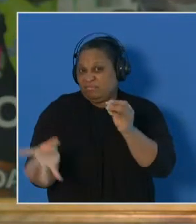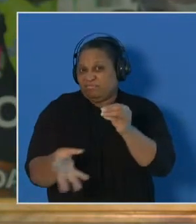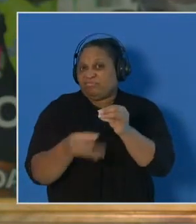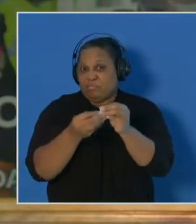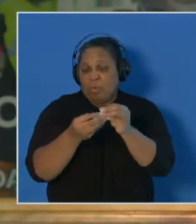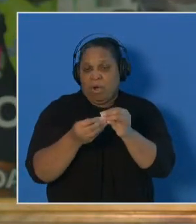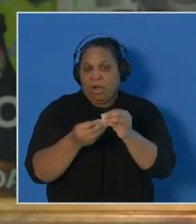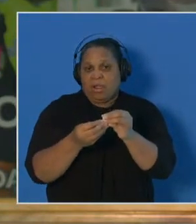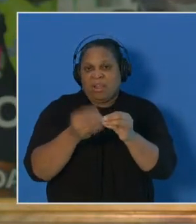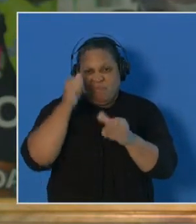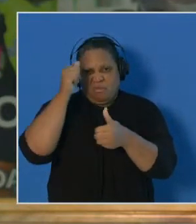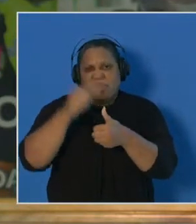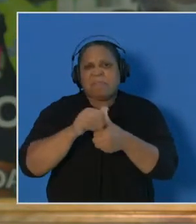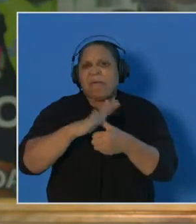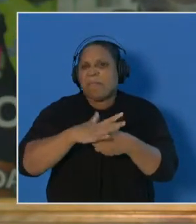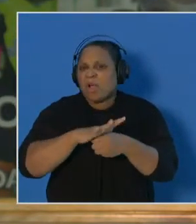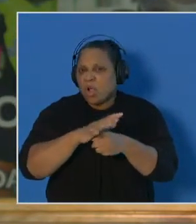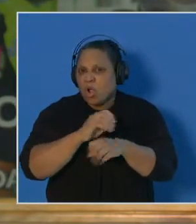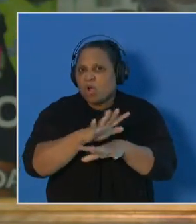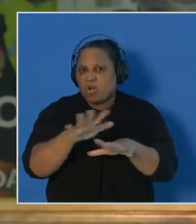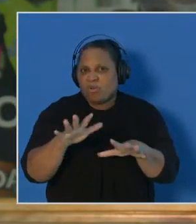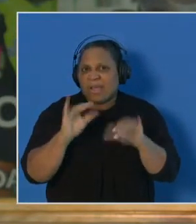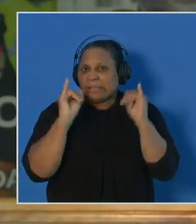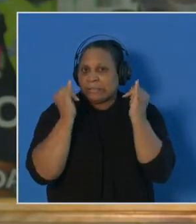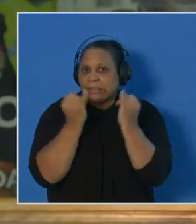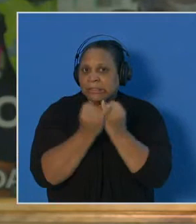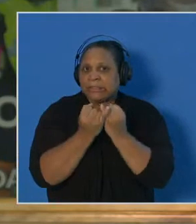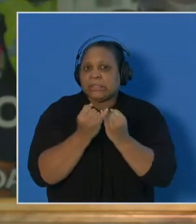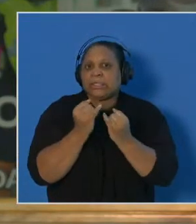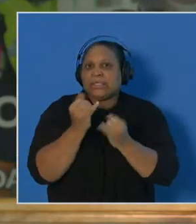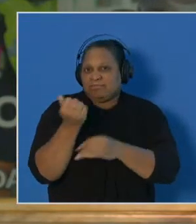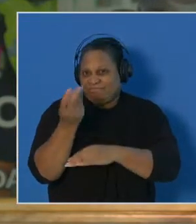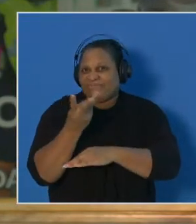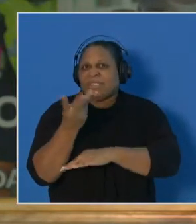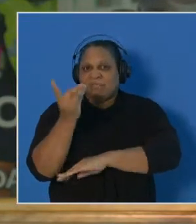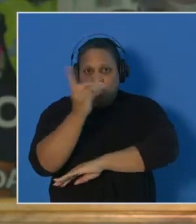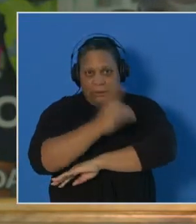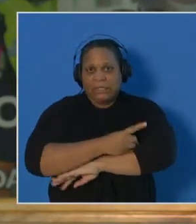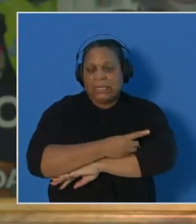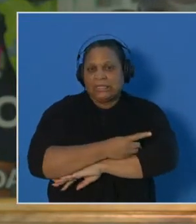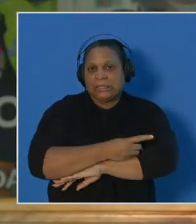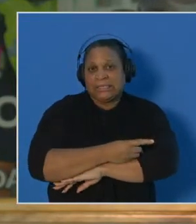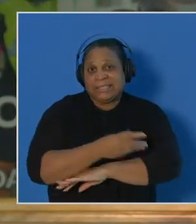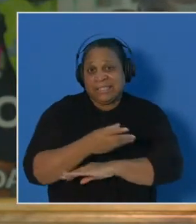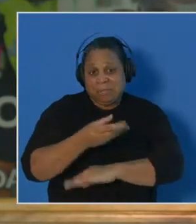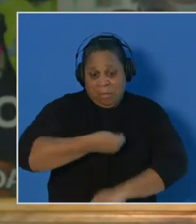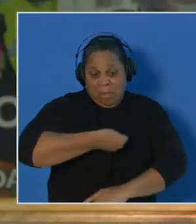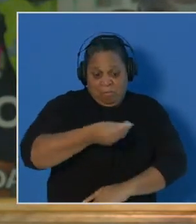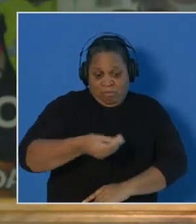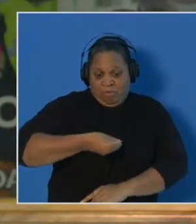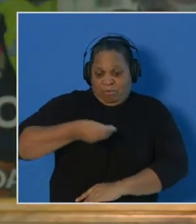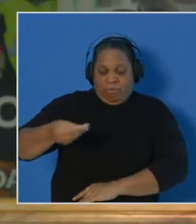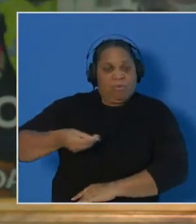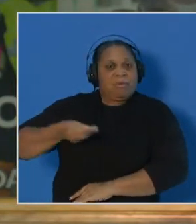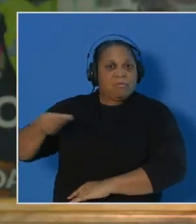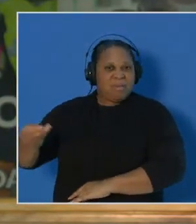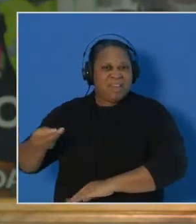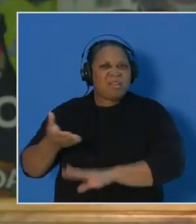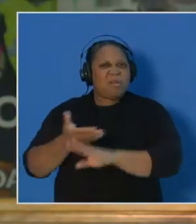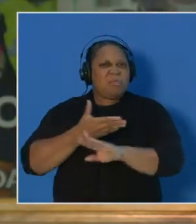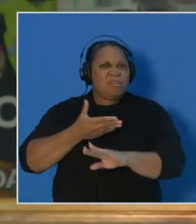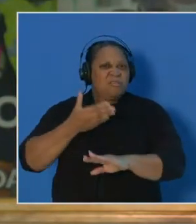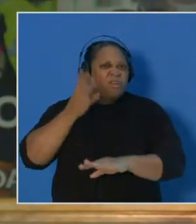Remember, COVID-19 has an incubation period of several days, and you may pass on the virus before you experience